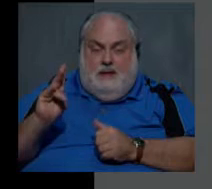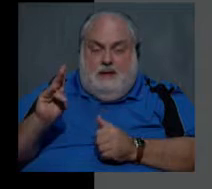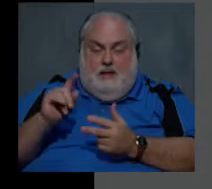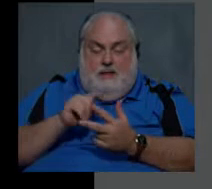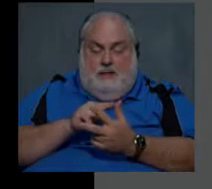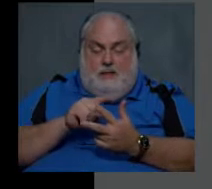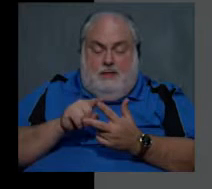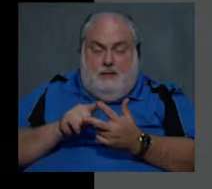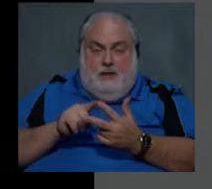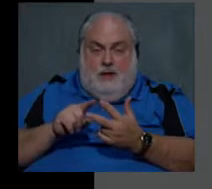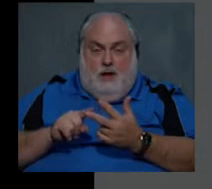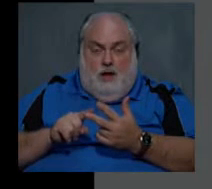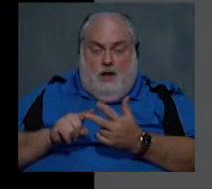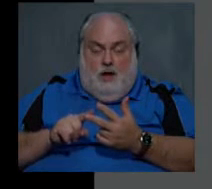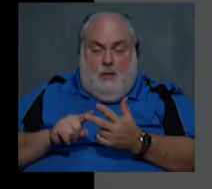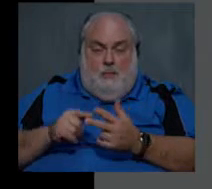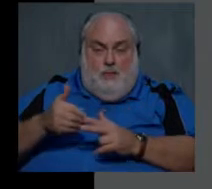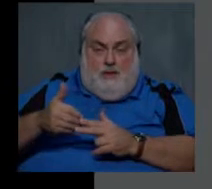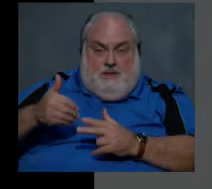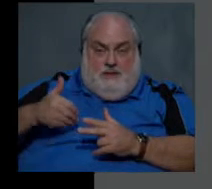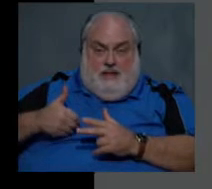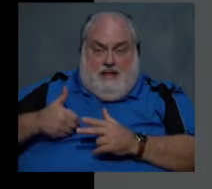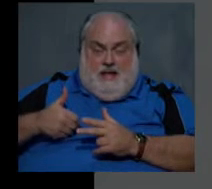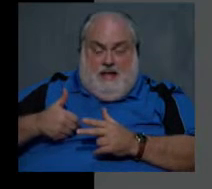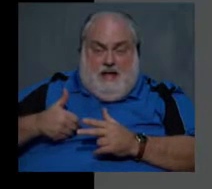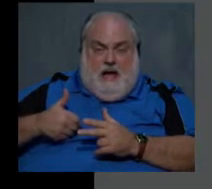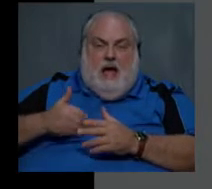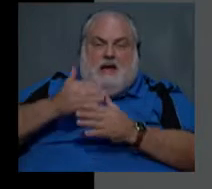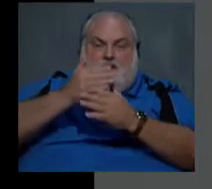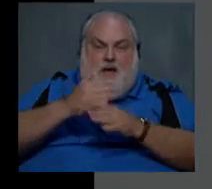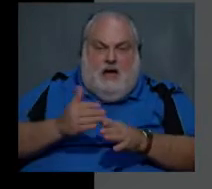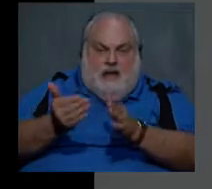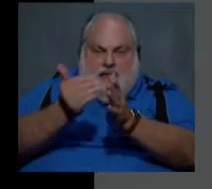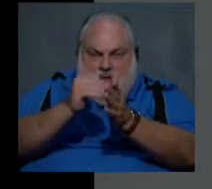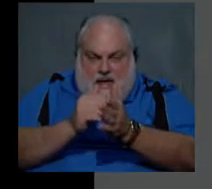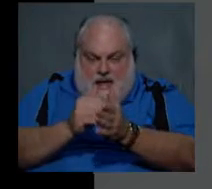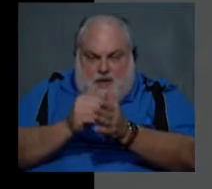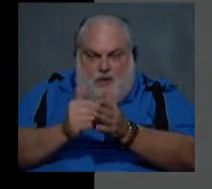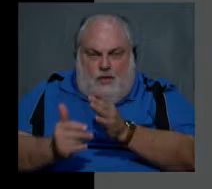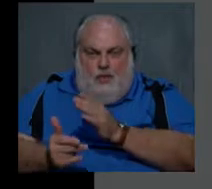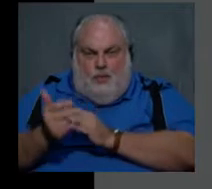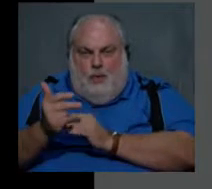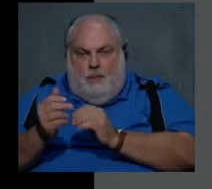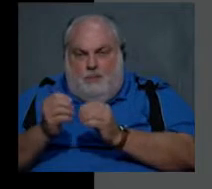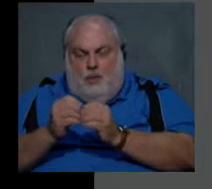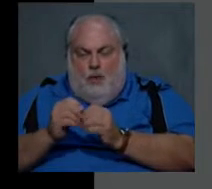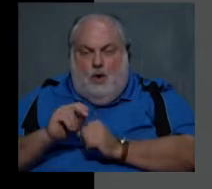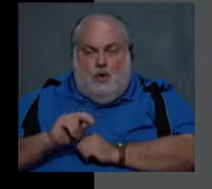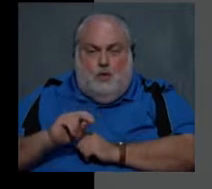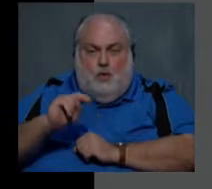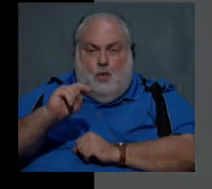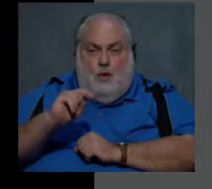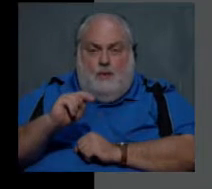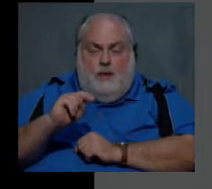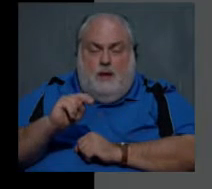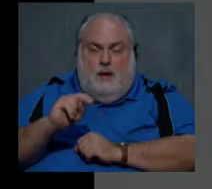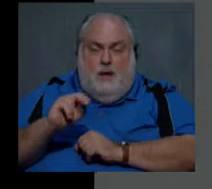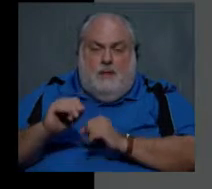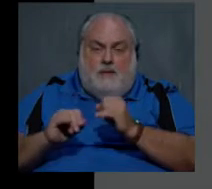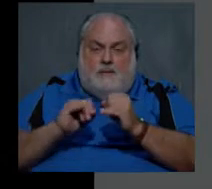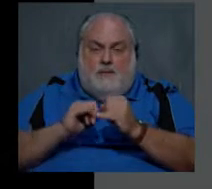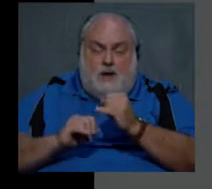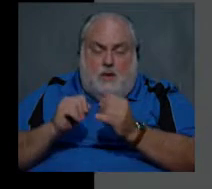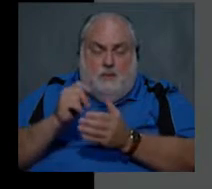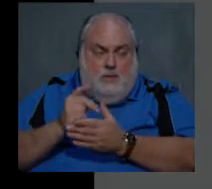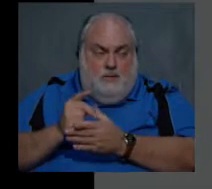3 previously final platted lots and add 3 additional lots to the plat area. The new lots are located to the north of the previously final platted lots